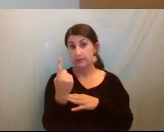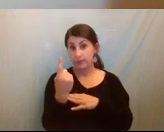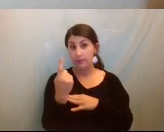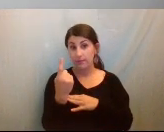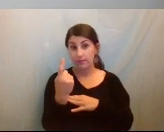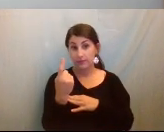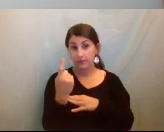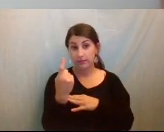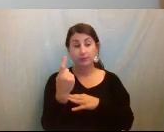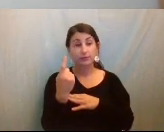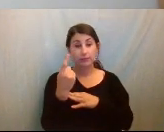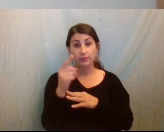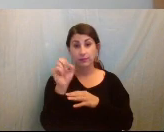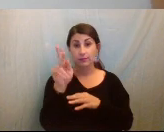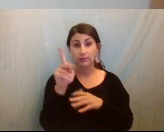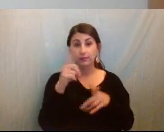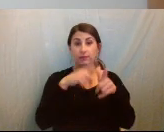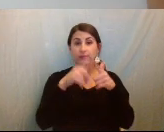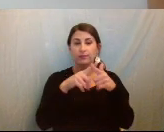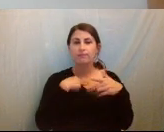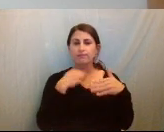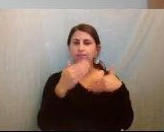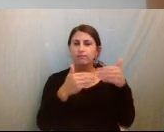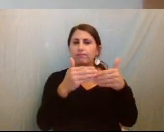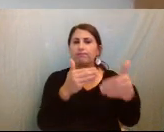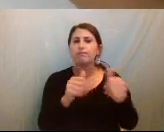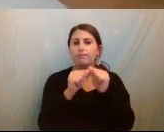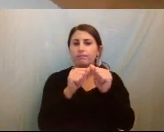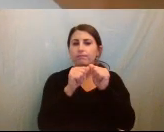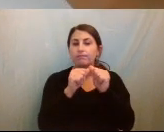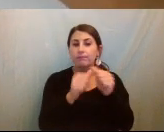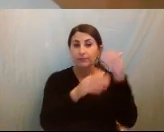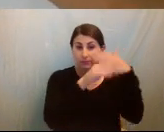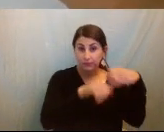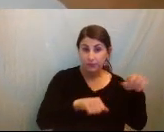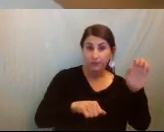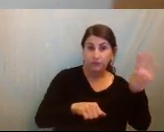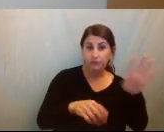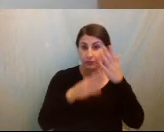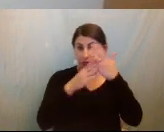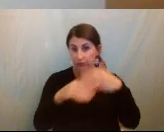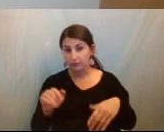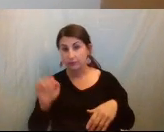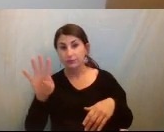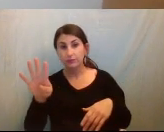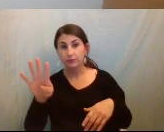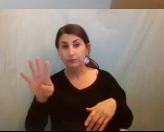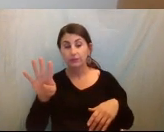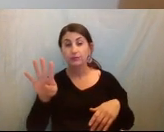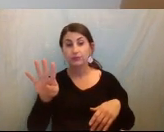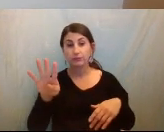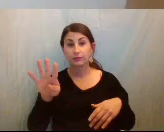1. All right, then I'm going to keep going. So I'm going to divide by 4,